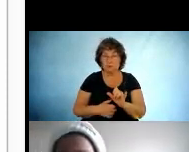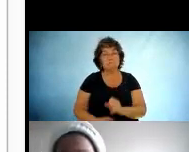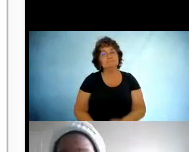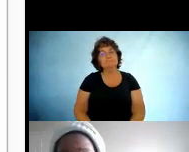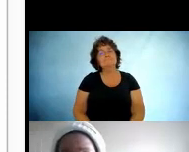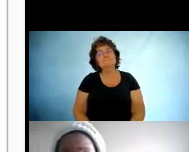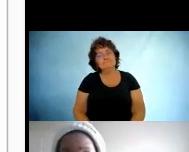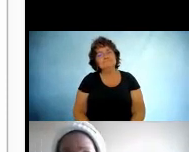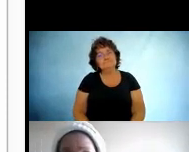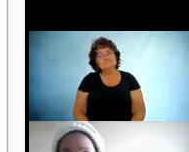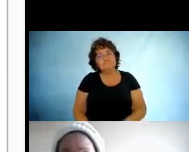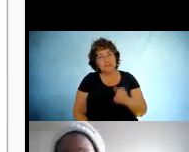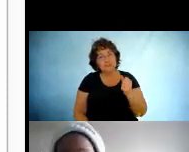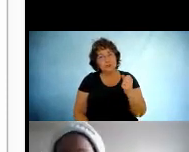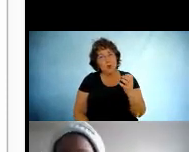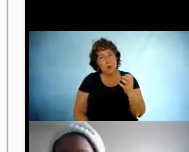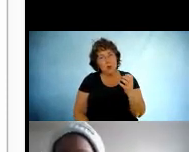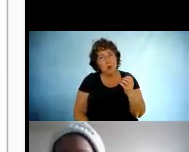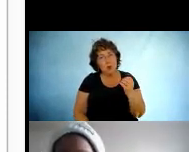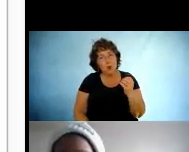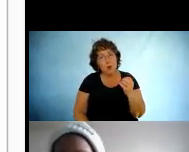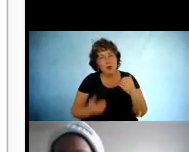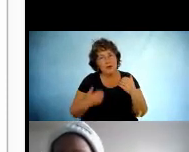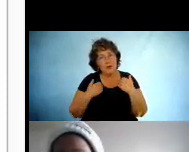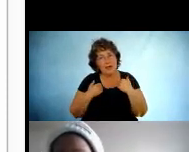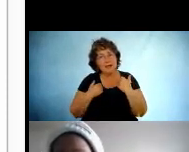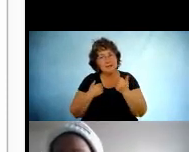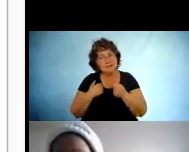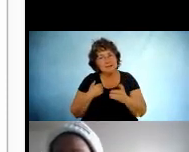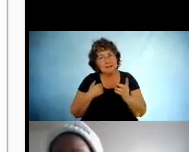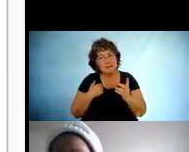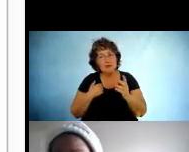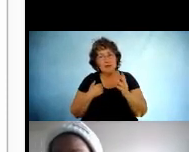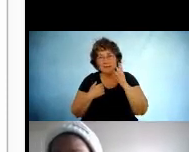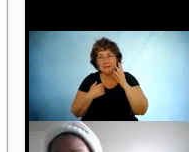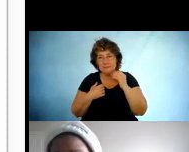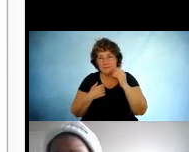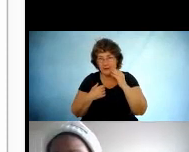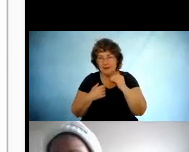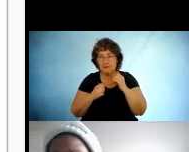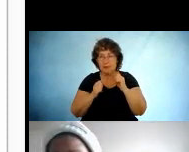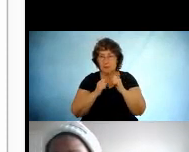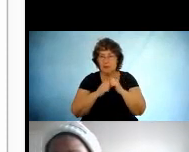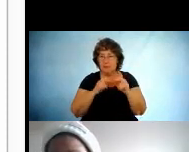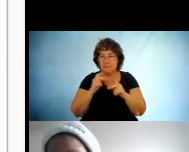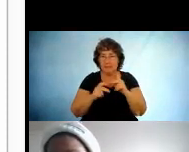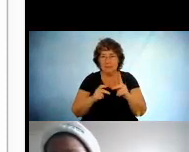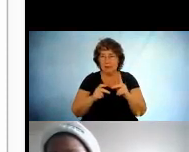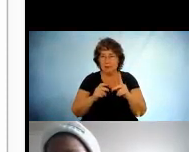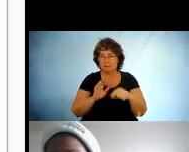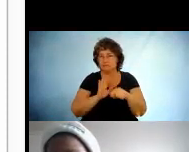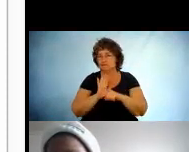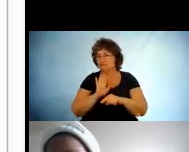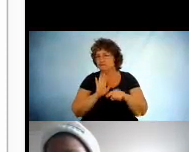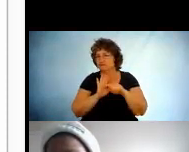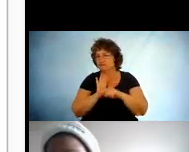So there's been quite a few experiences in regards to people just being discouraging. It wasn't